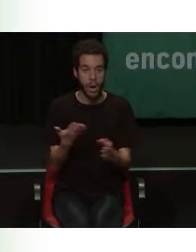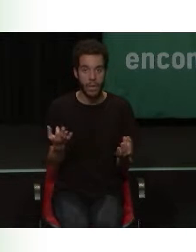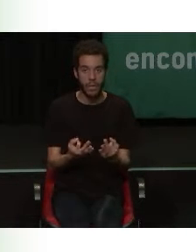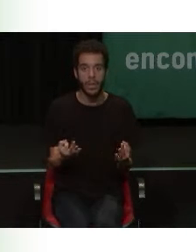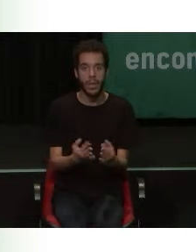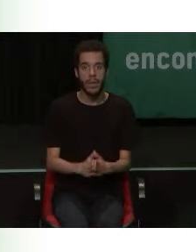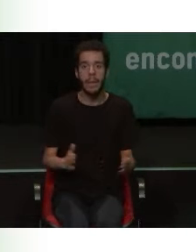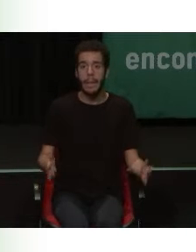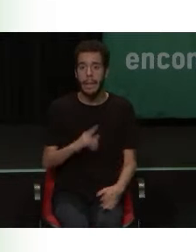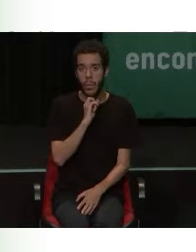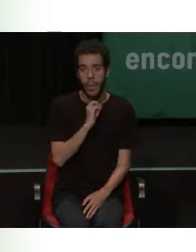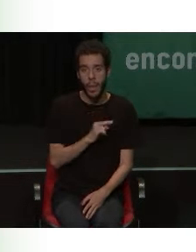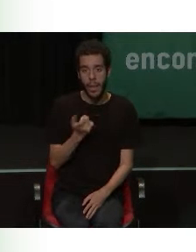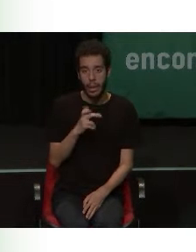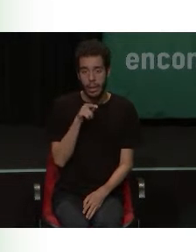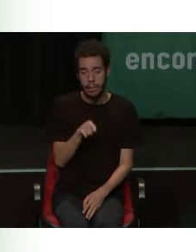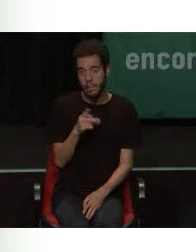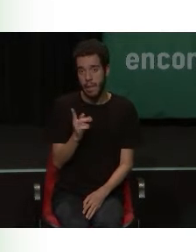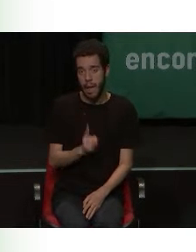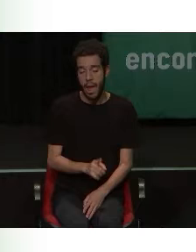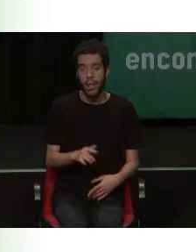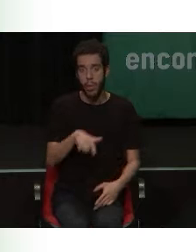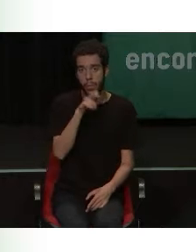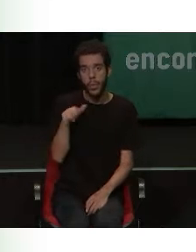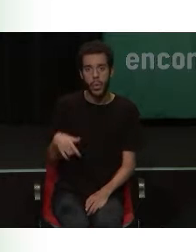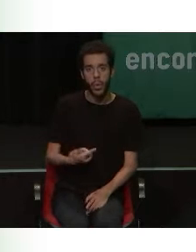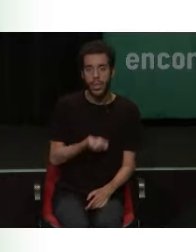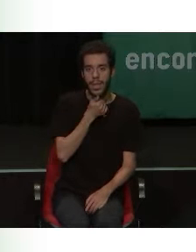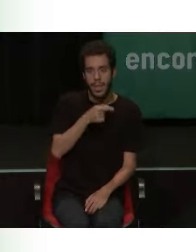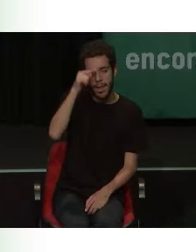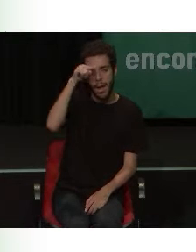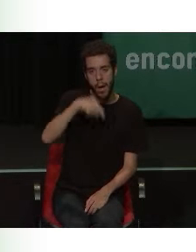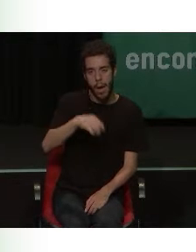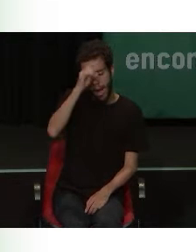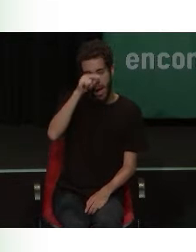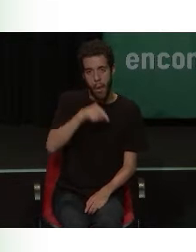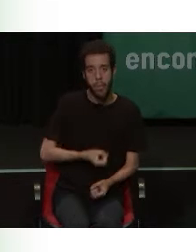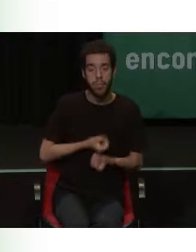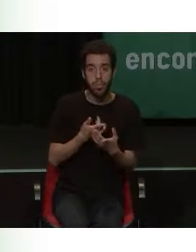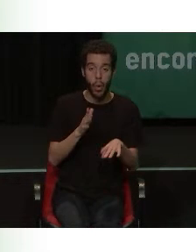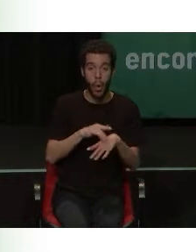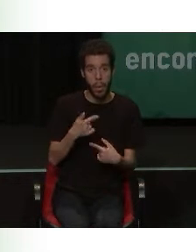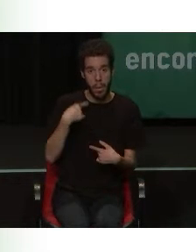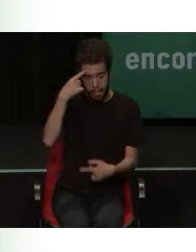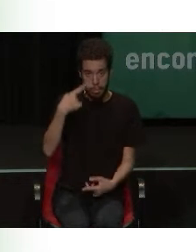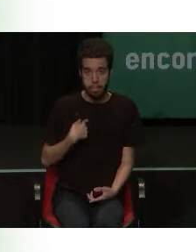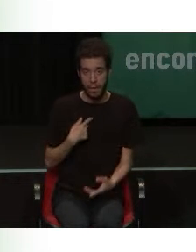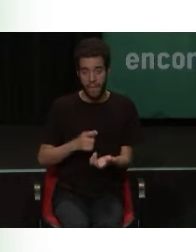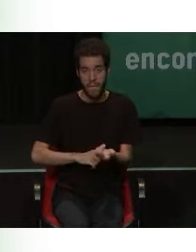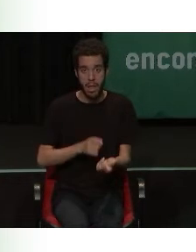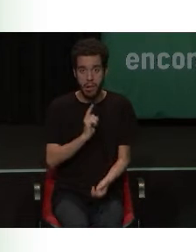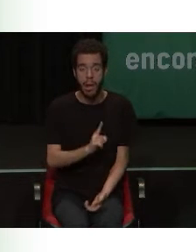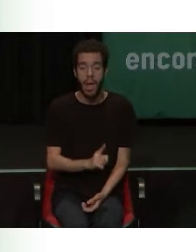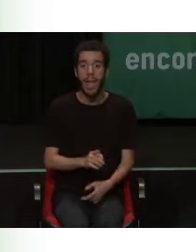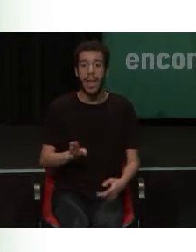the ones who would be more harmed. People who are more impulsive, being aware that they are